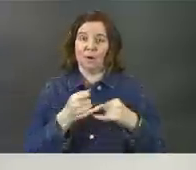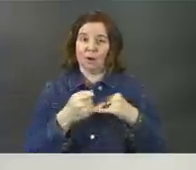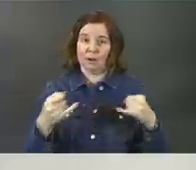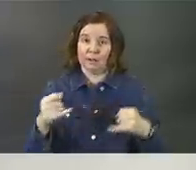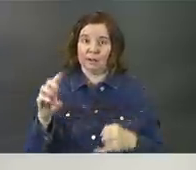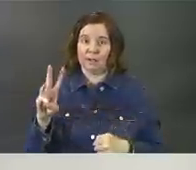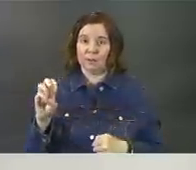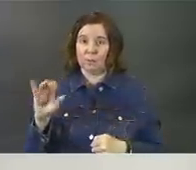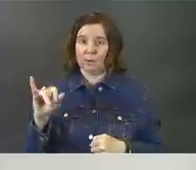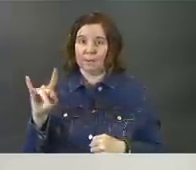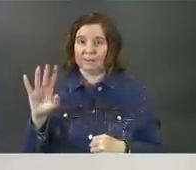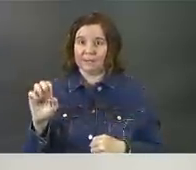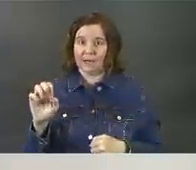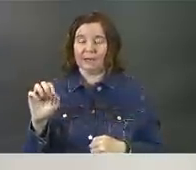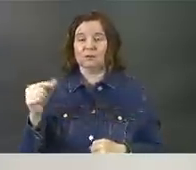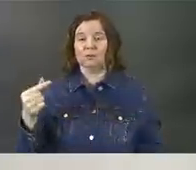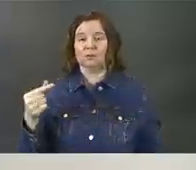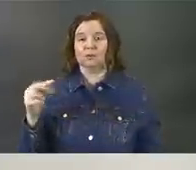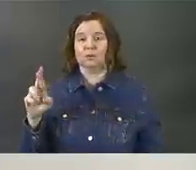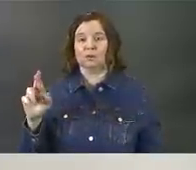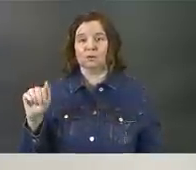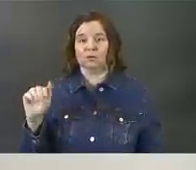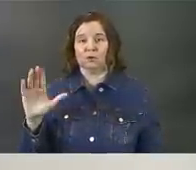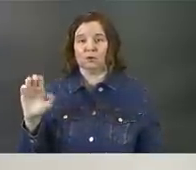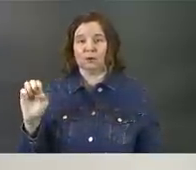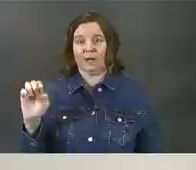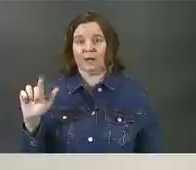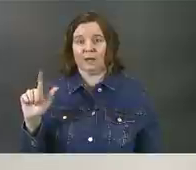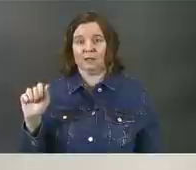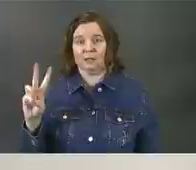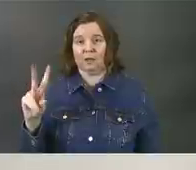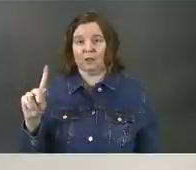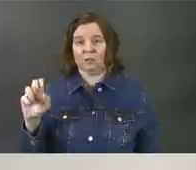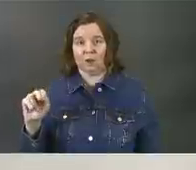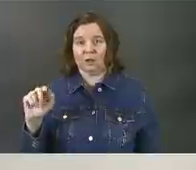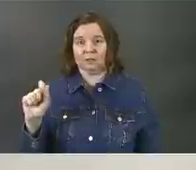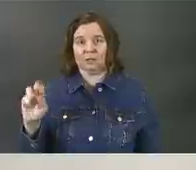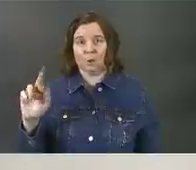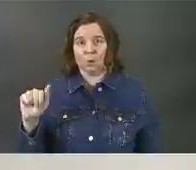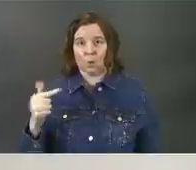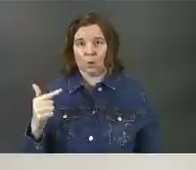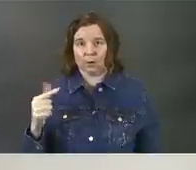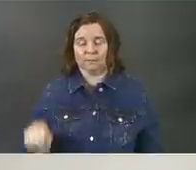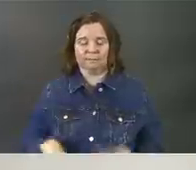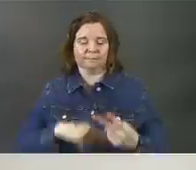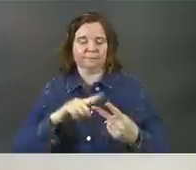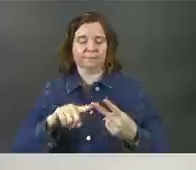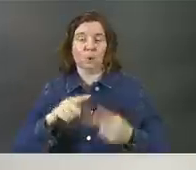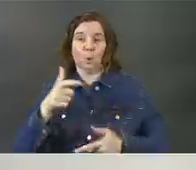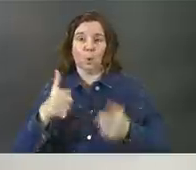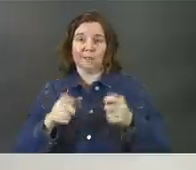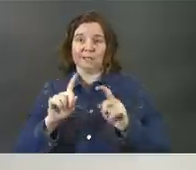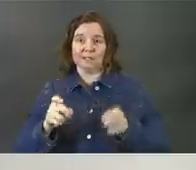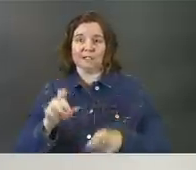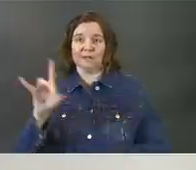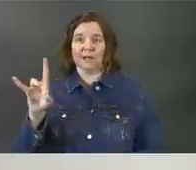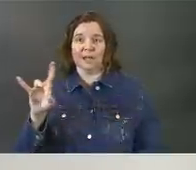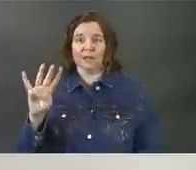at our website, which is gracelawton.org, or you can text to give, and you can do this by texting the